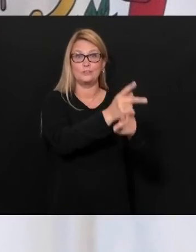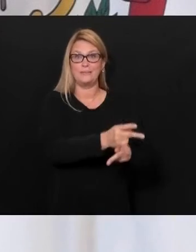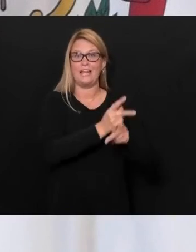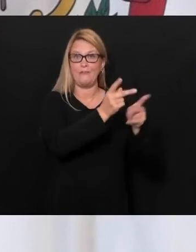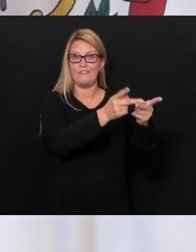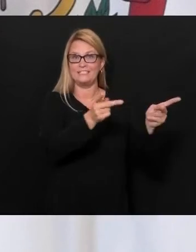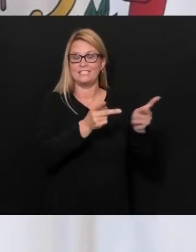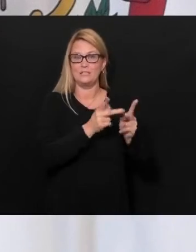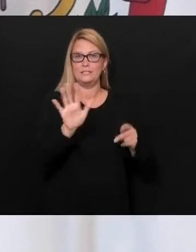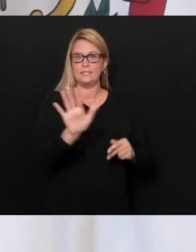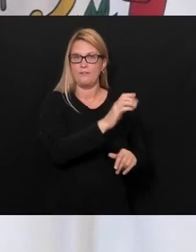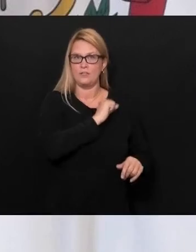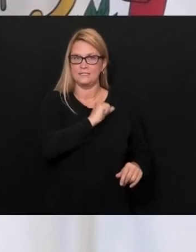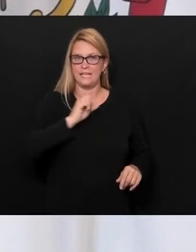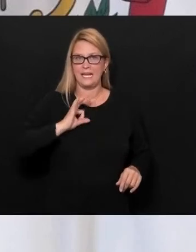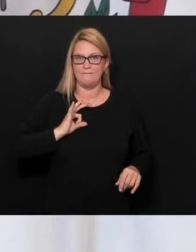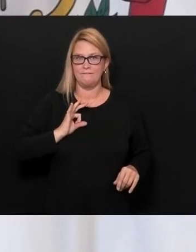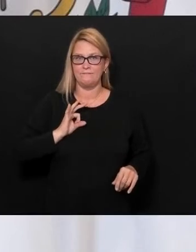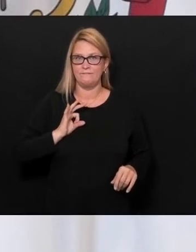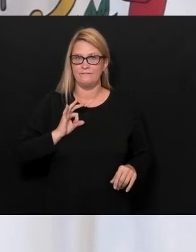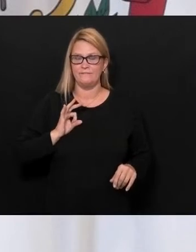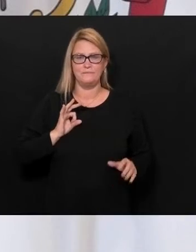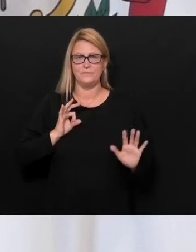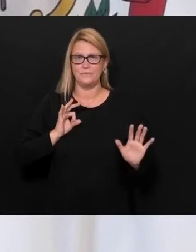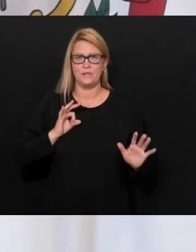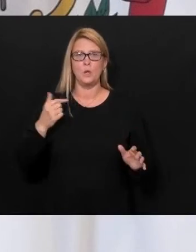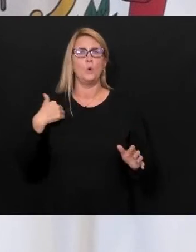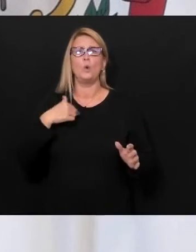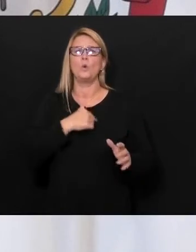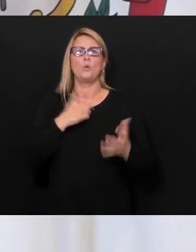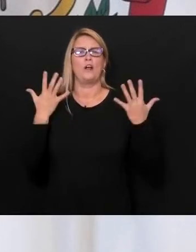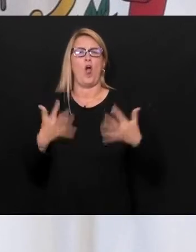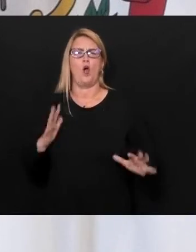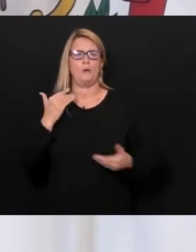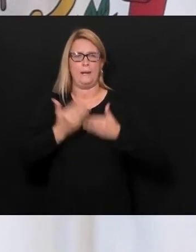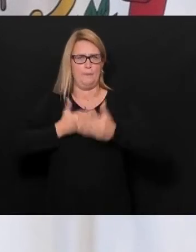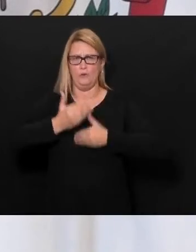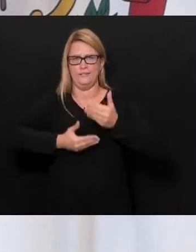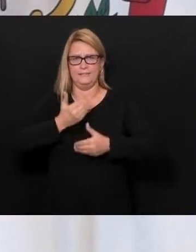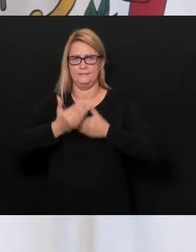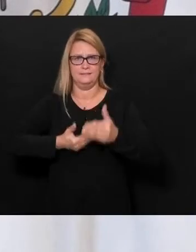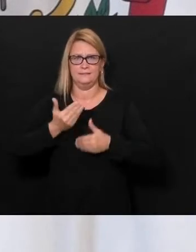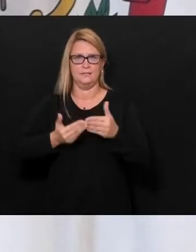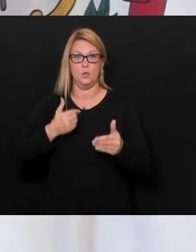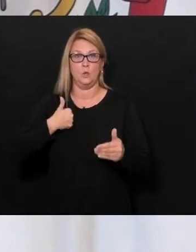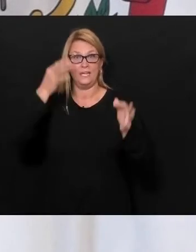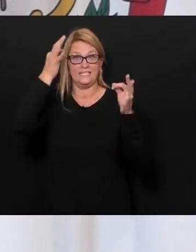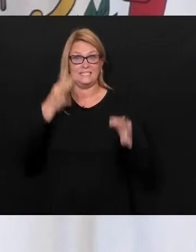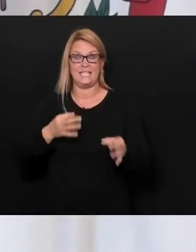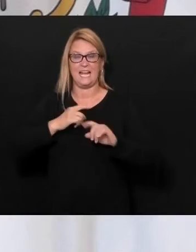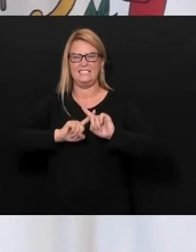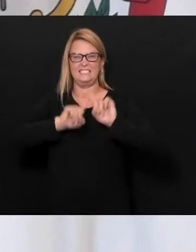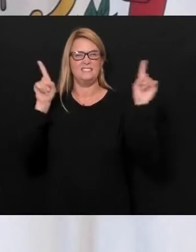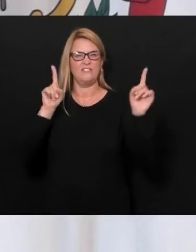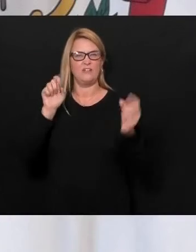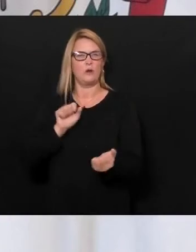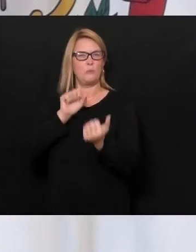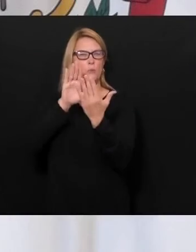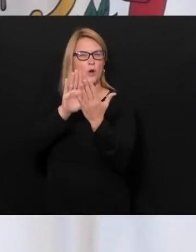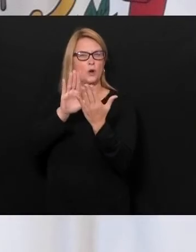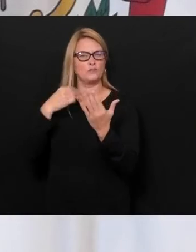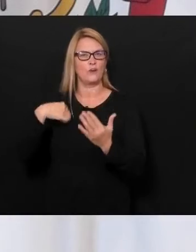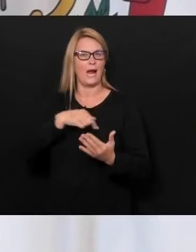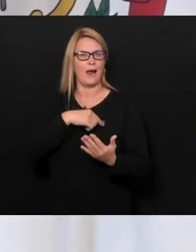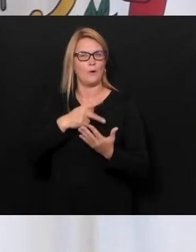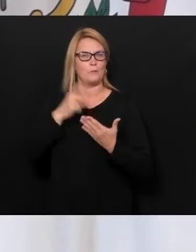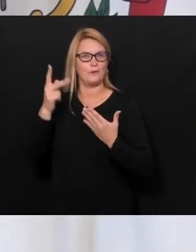facilities and their staff, you know, and so we're moving. And we decided to use a different approach for our program because West